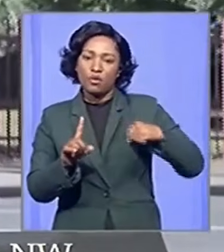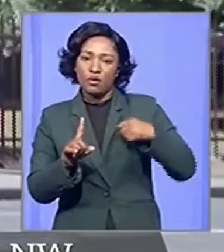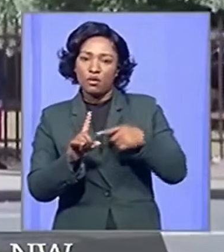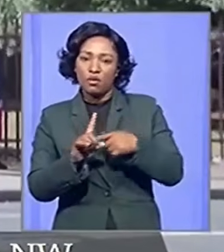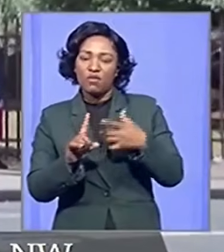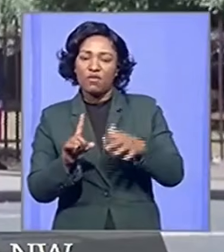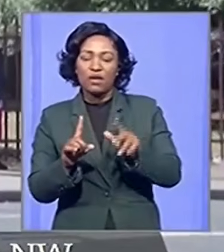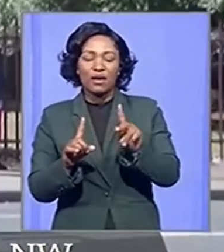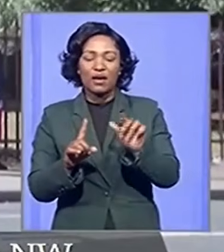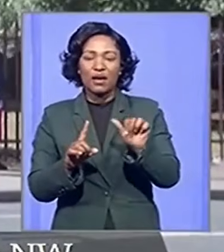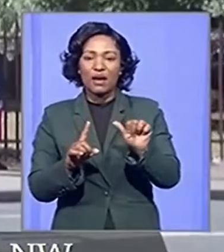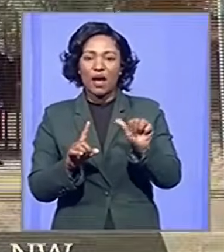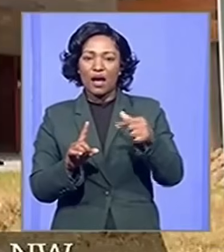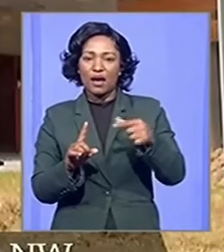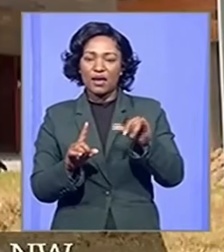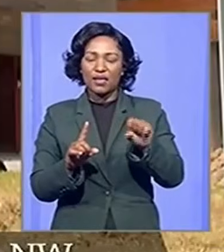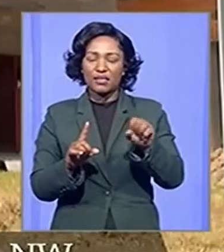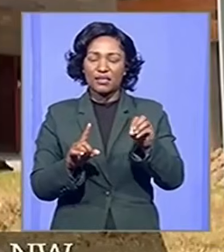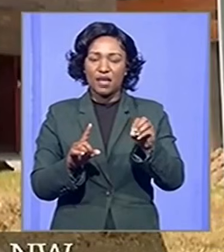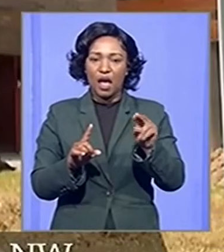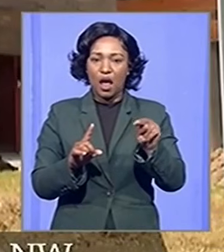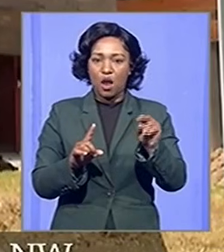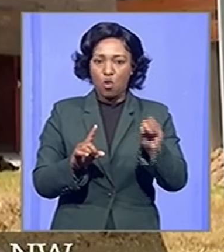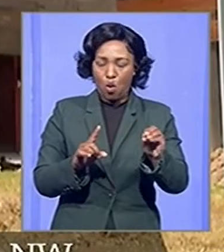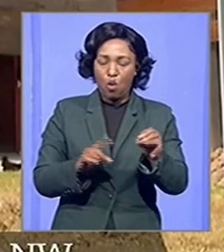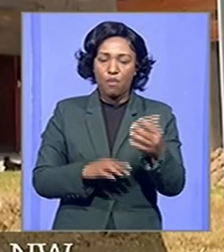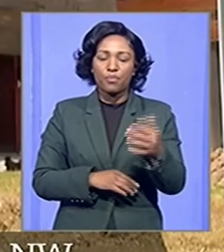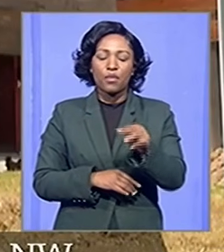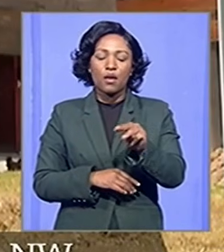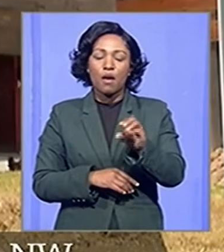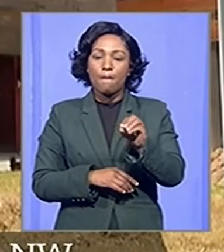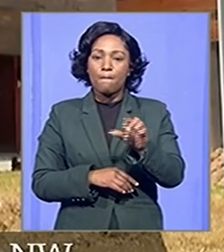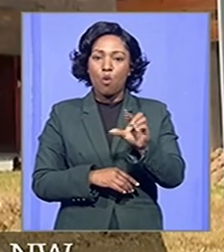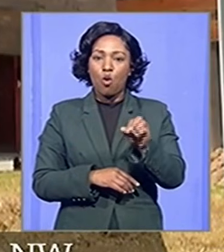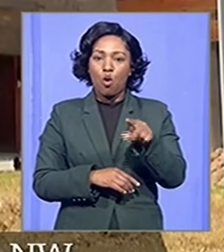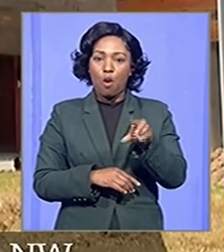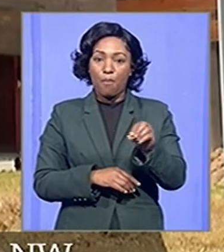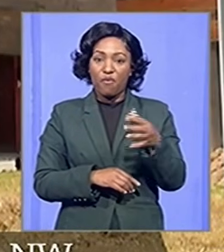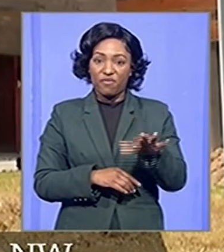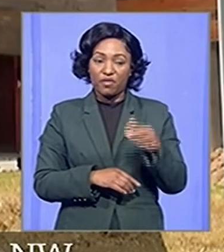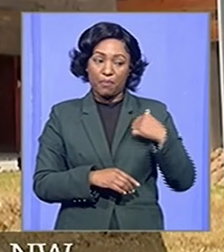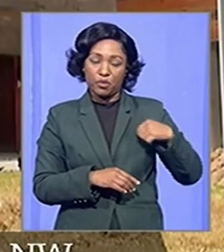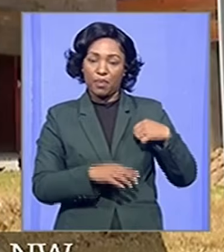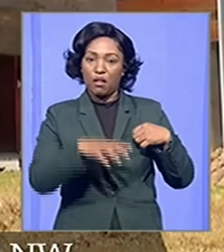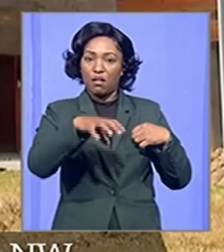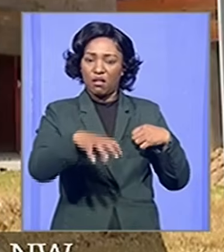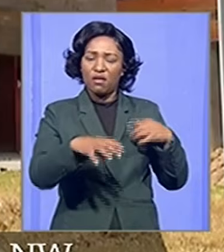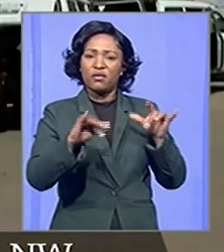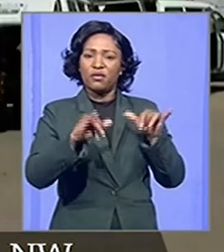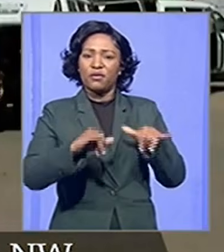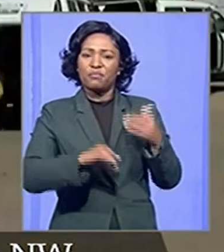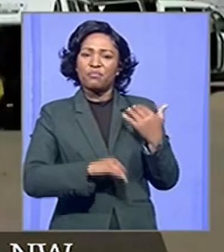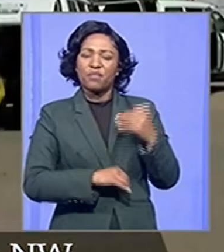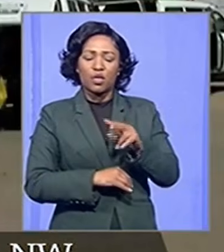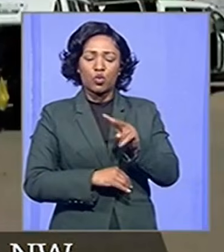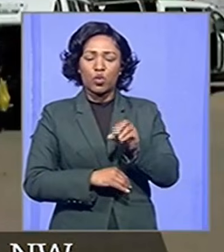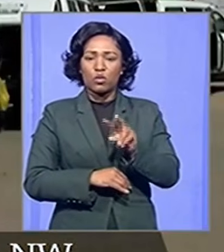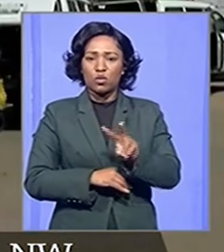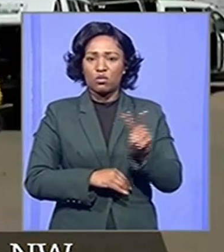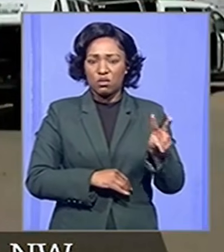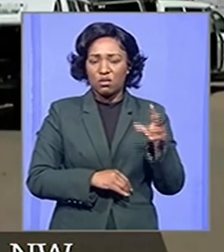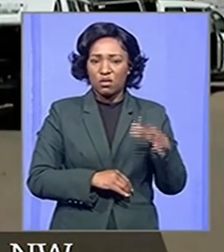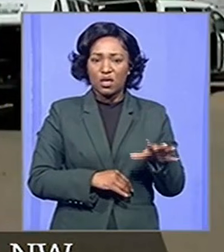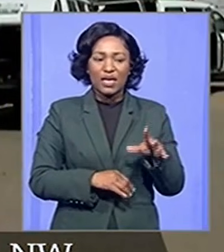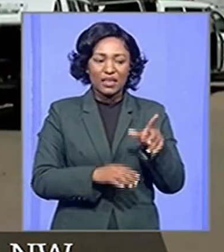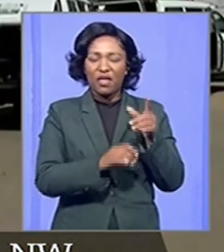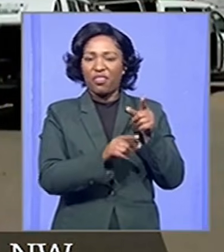wa Kagisano Molopo e leng Olaotswe Bojosinyana. O lebogile tiro kwa masepaleng o ka ngwaga wa 2022 morago ga gore a latofadiwe